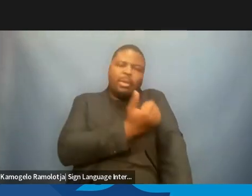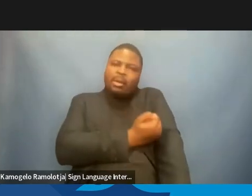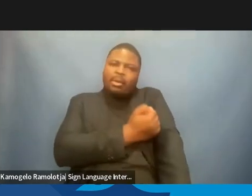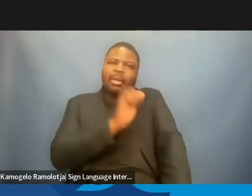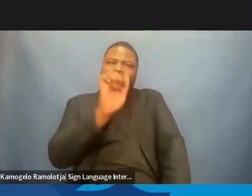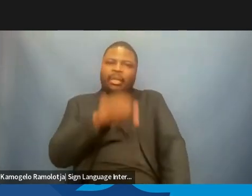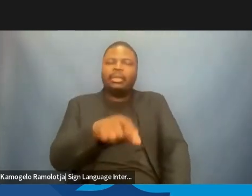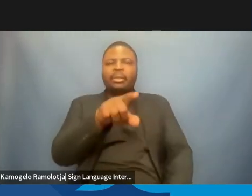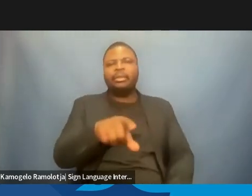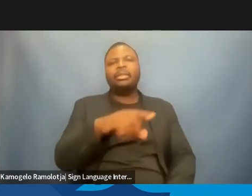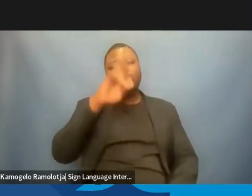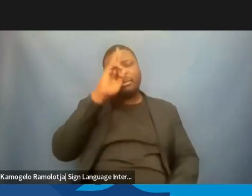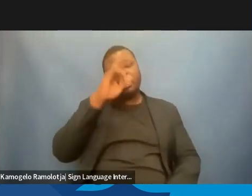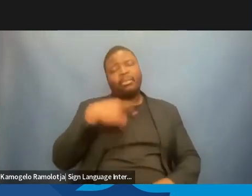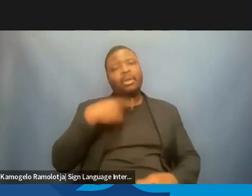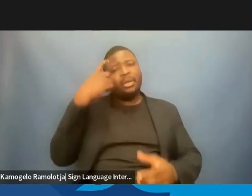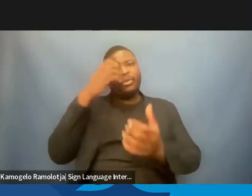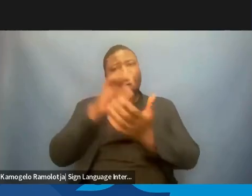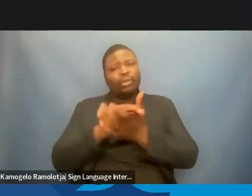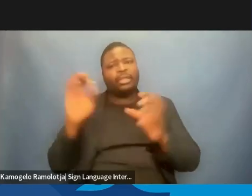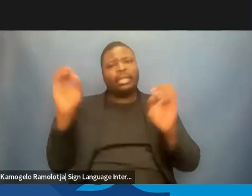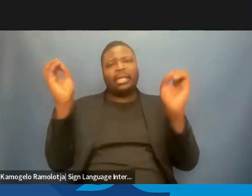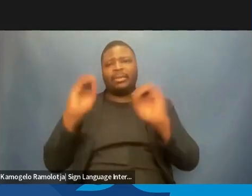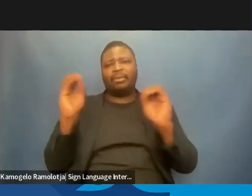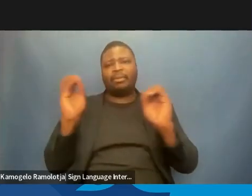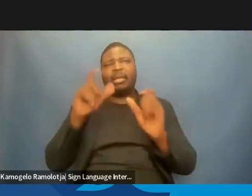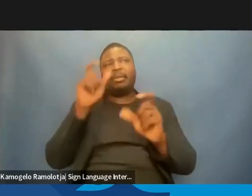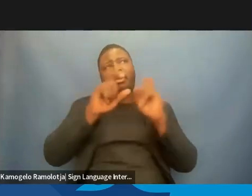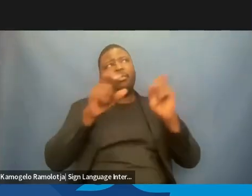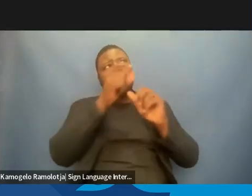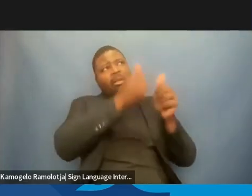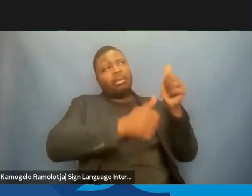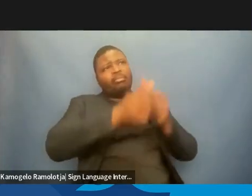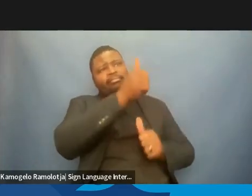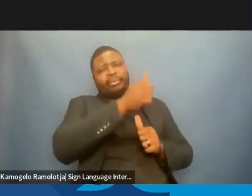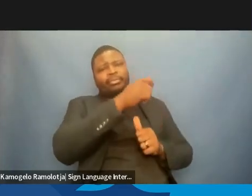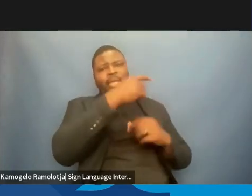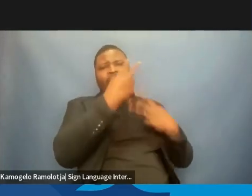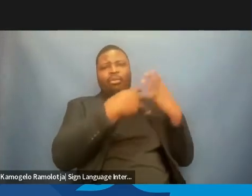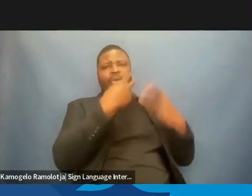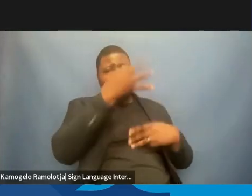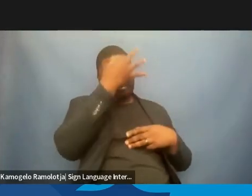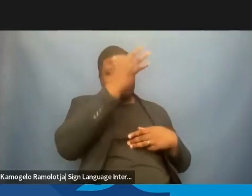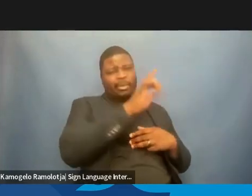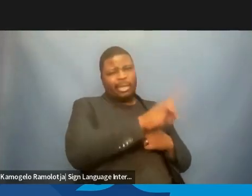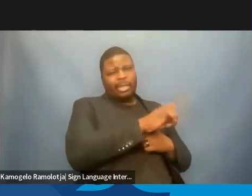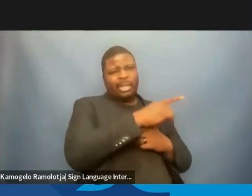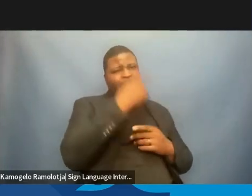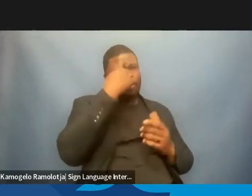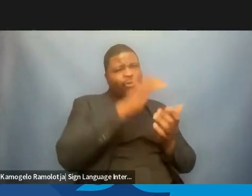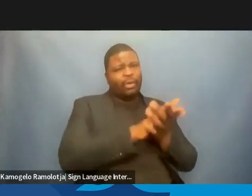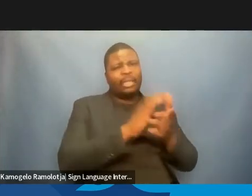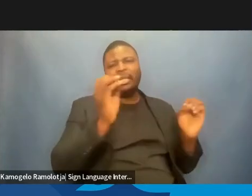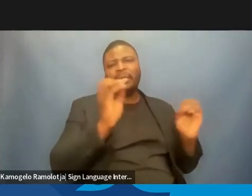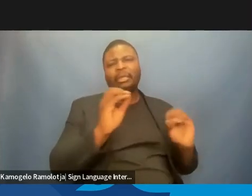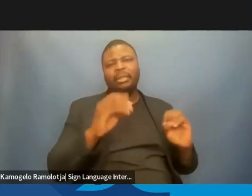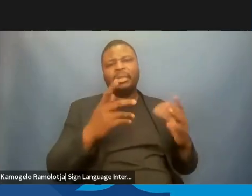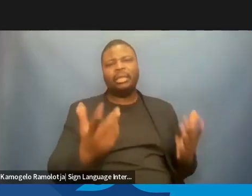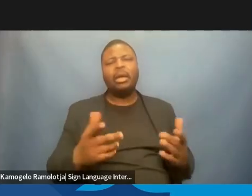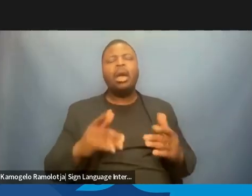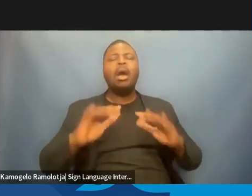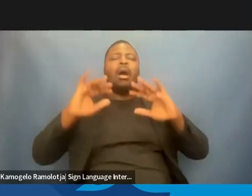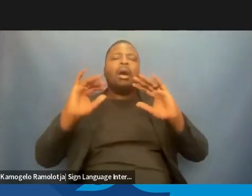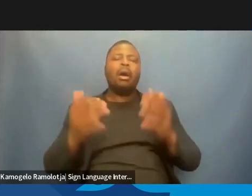in those with authority and anyone who is not in the space on the effectiveness of